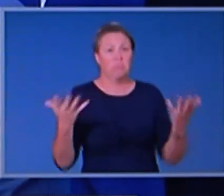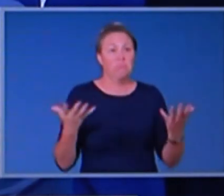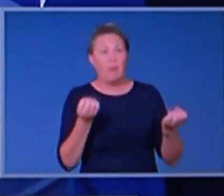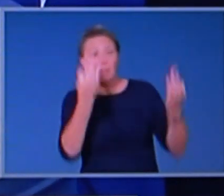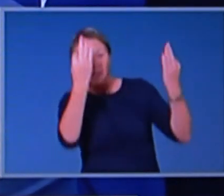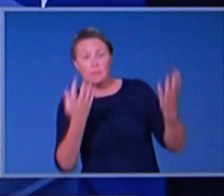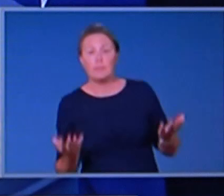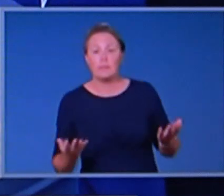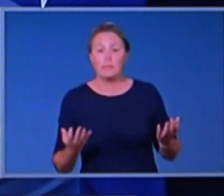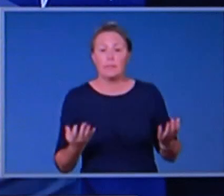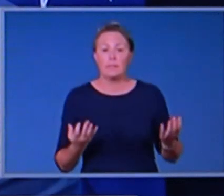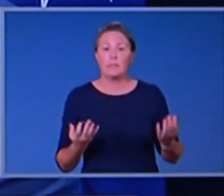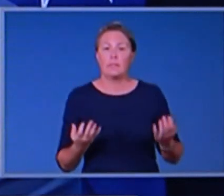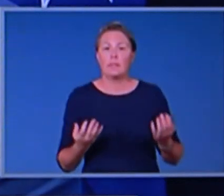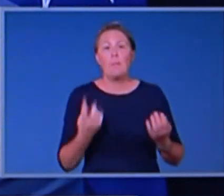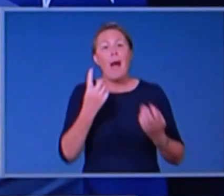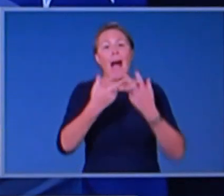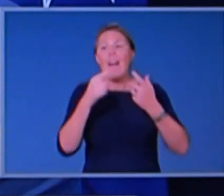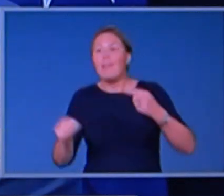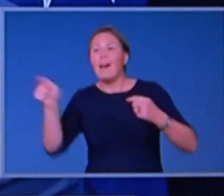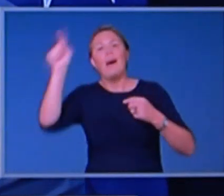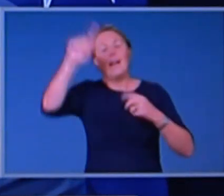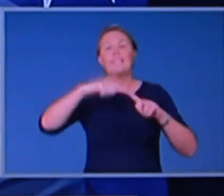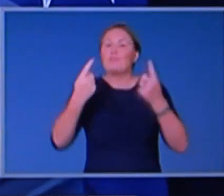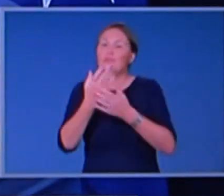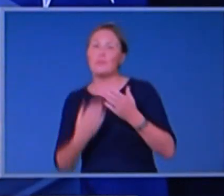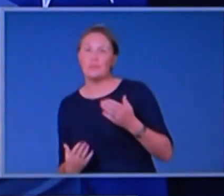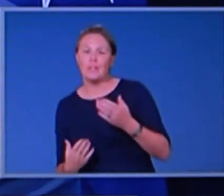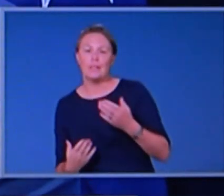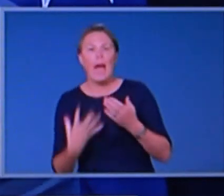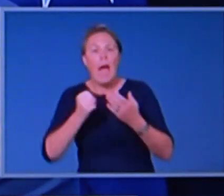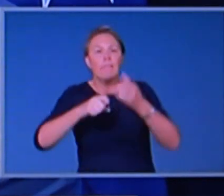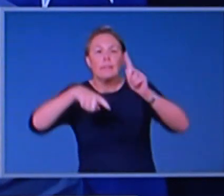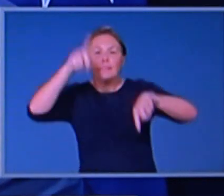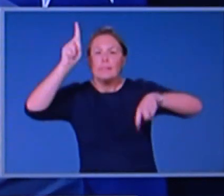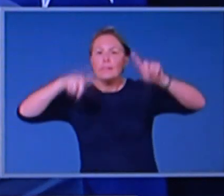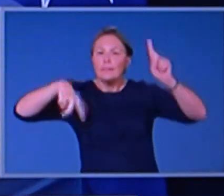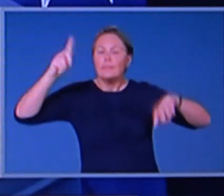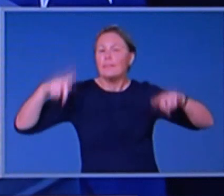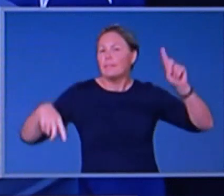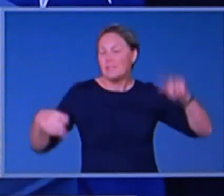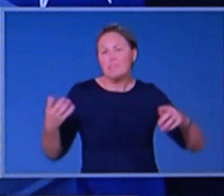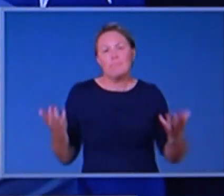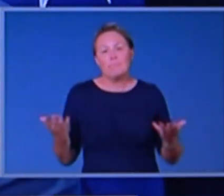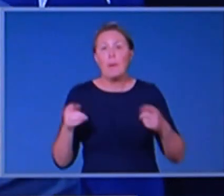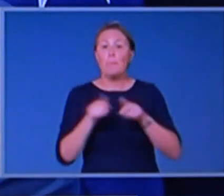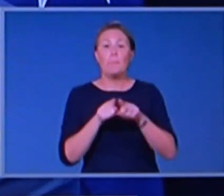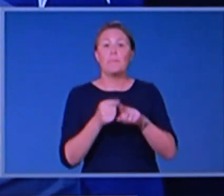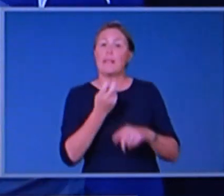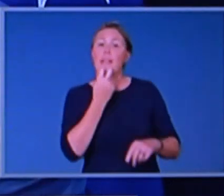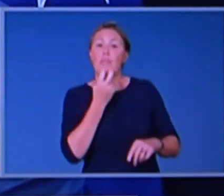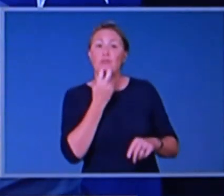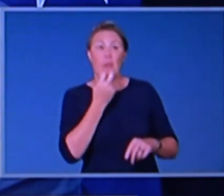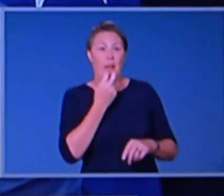it. In other states, the experience is different. So there would understandably be some differences, and you're already seeing that. I mean, in South Australia, they've